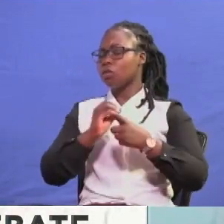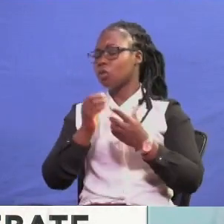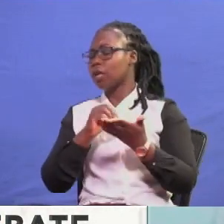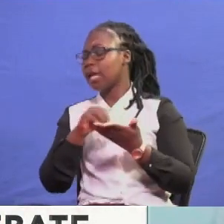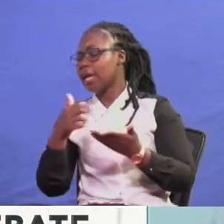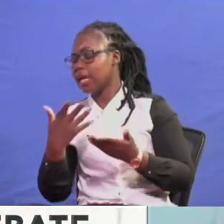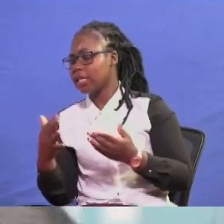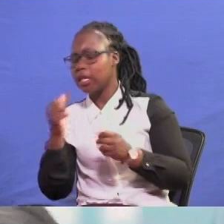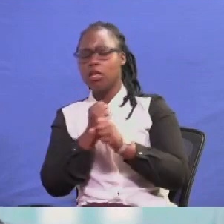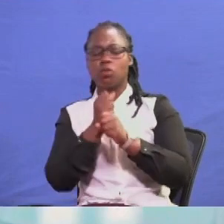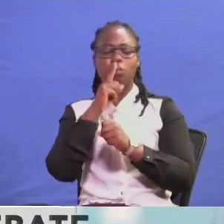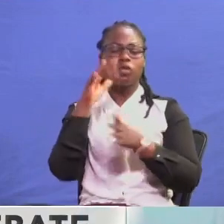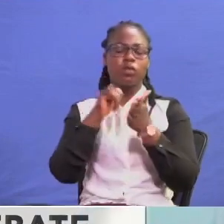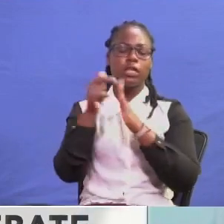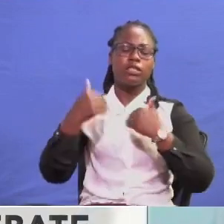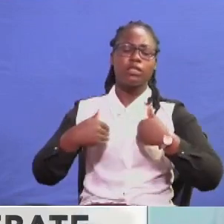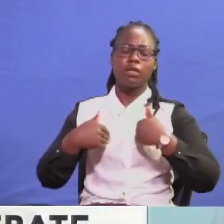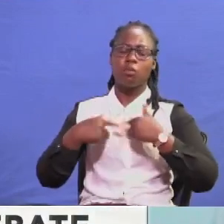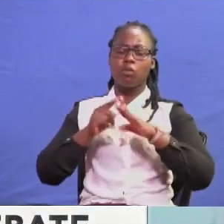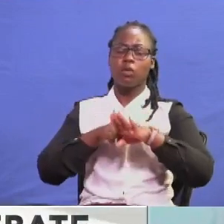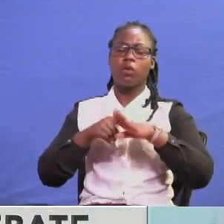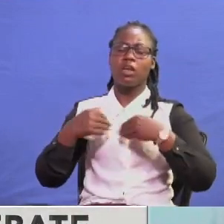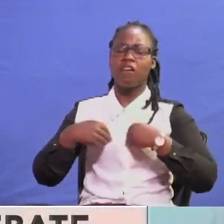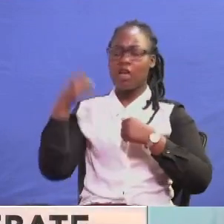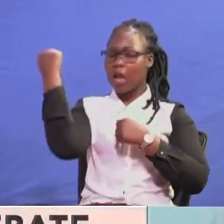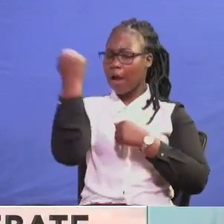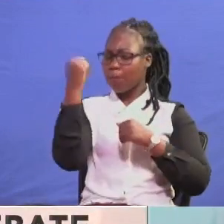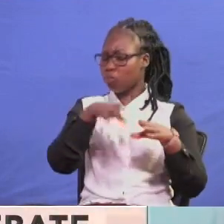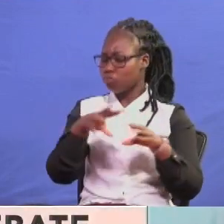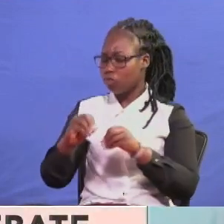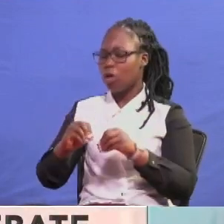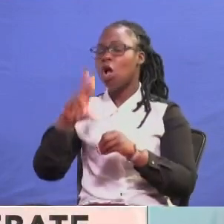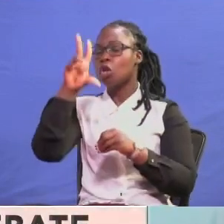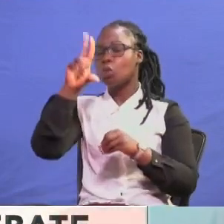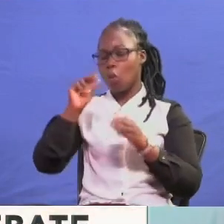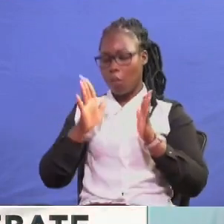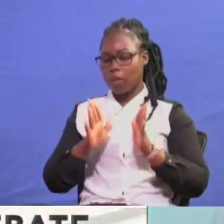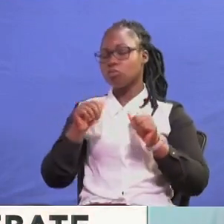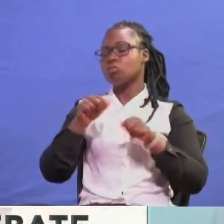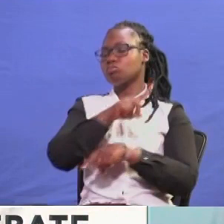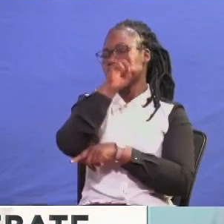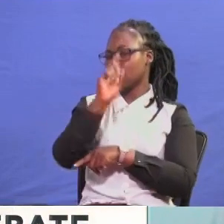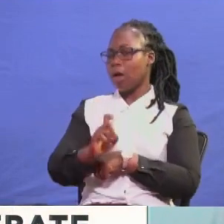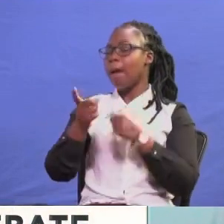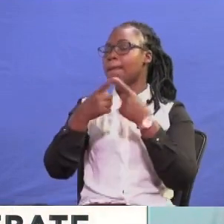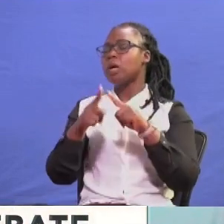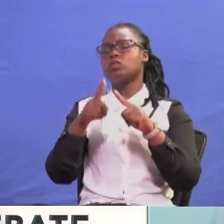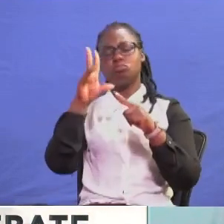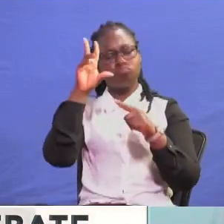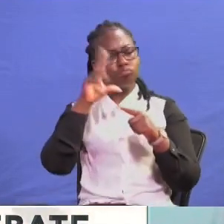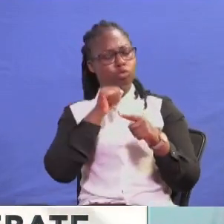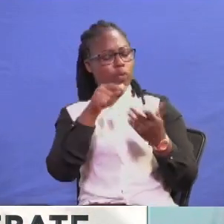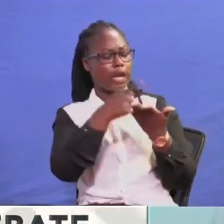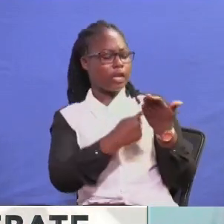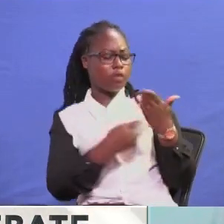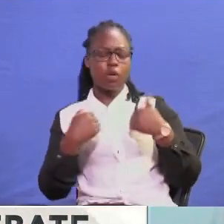that when they are making a political move, nobody questions them. But it's not a debate that we should be having at the moment. We